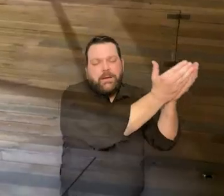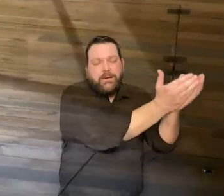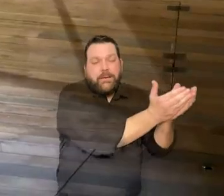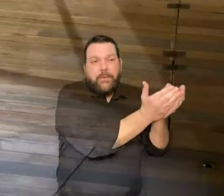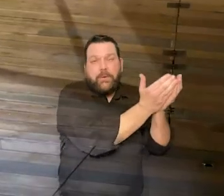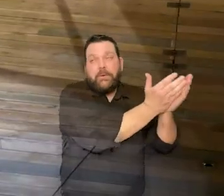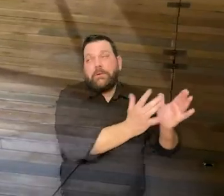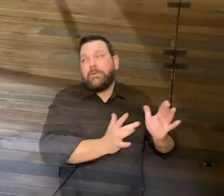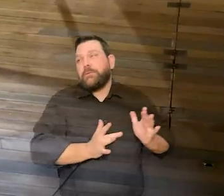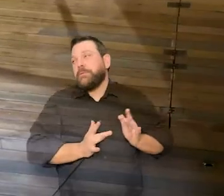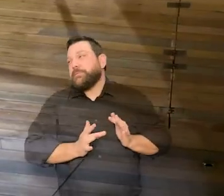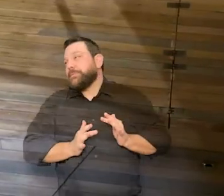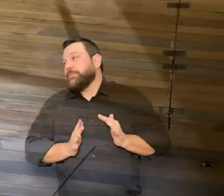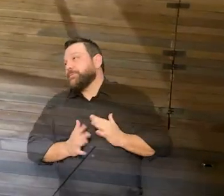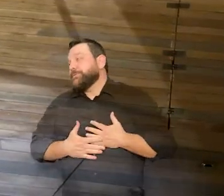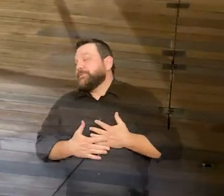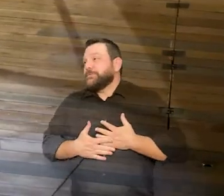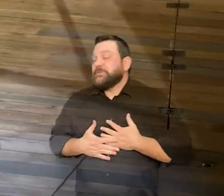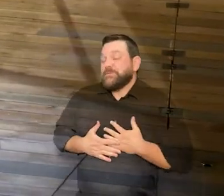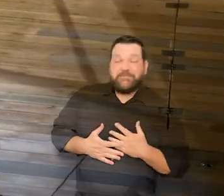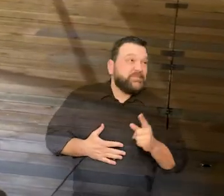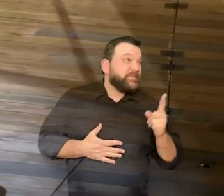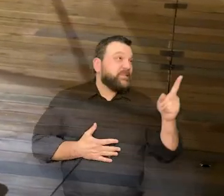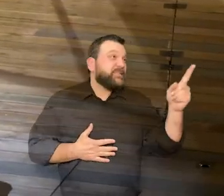just as soon as I can.